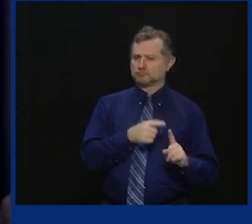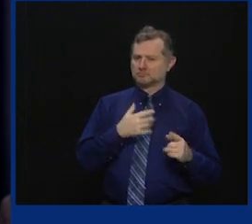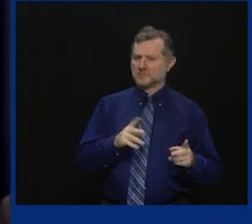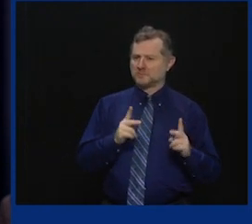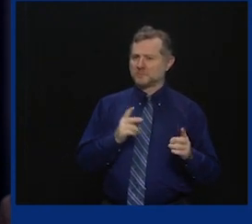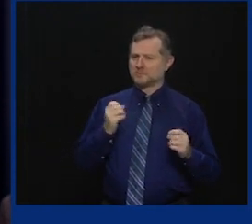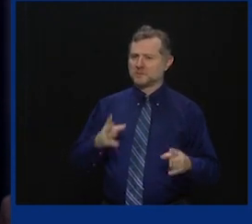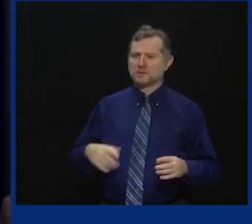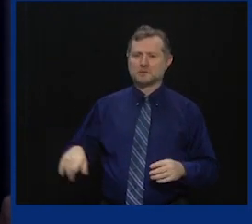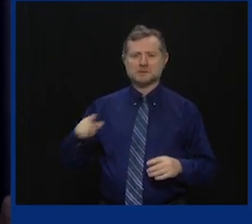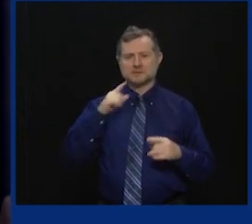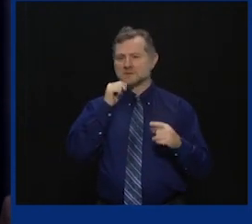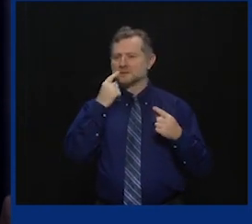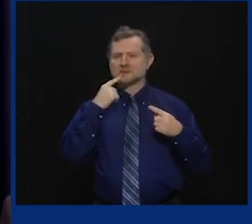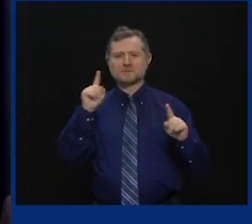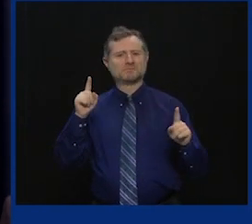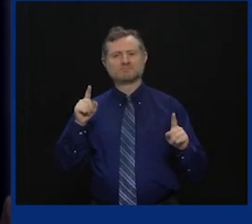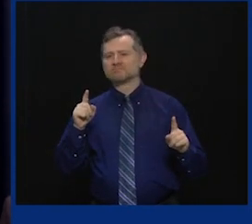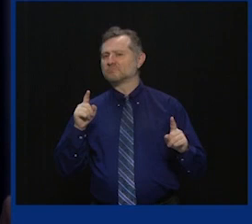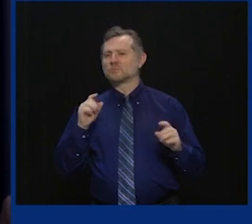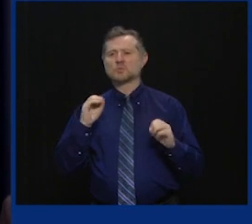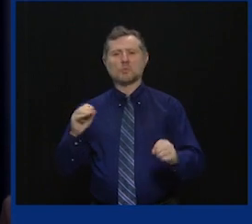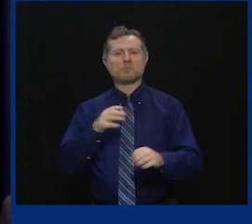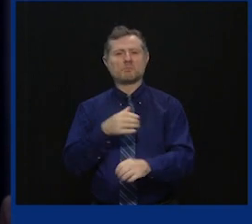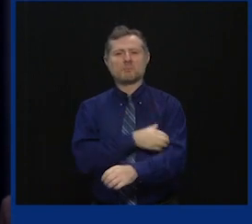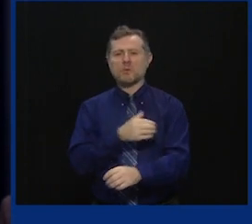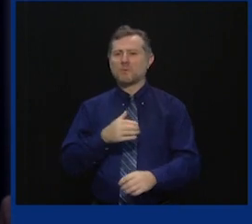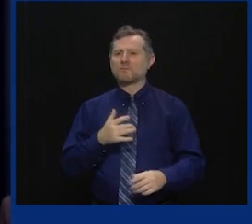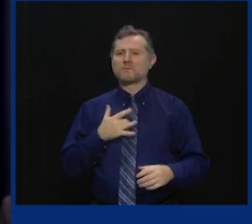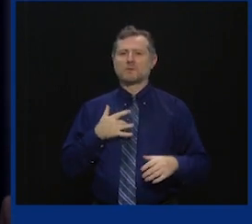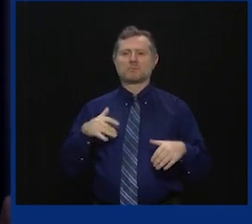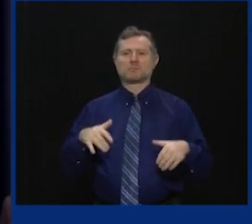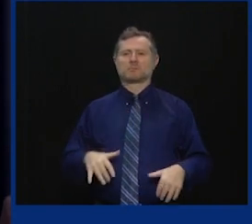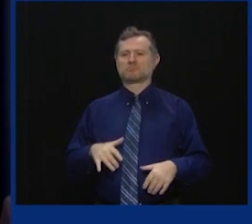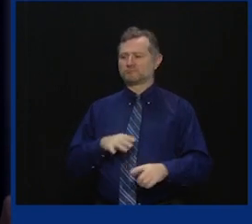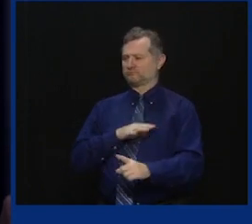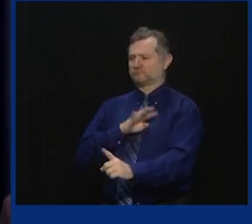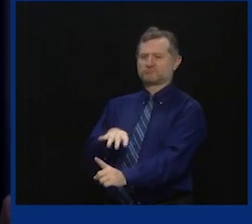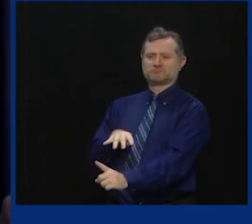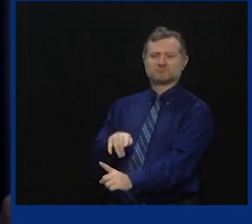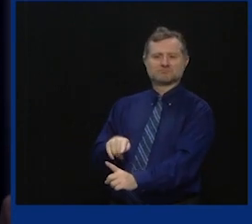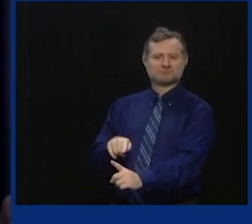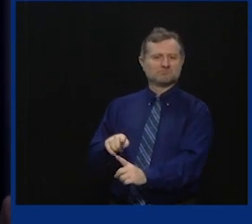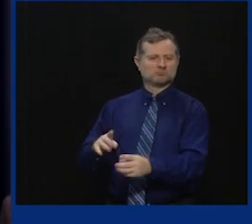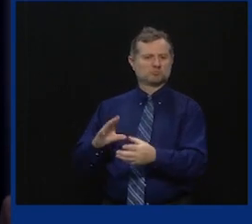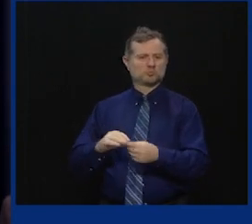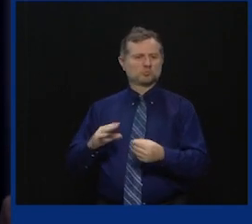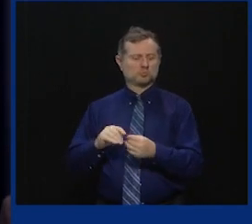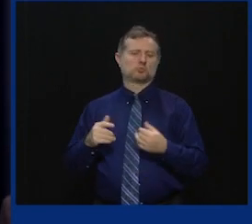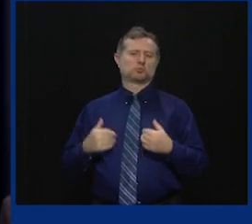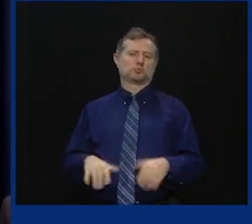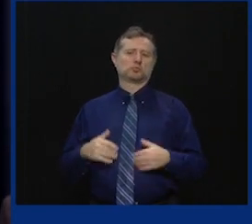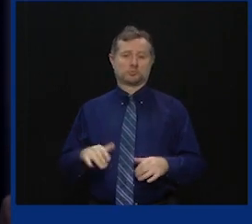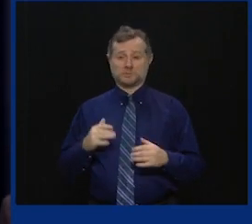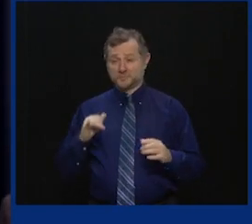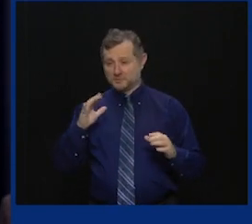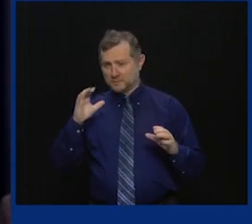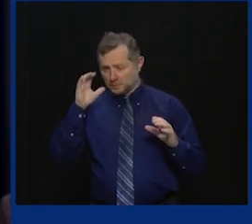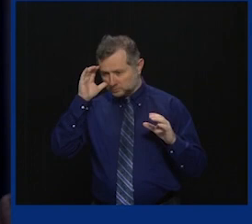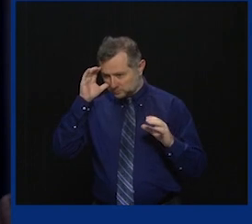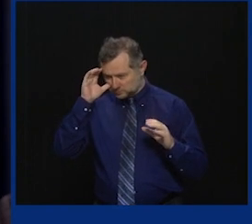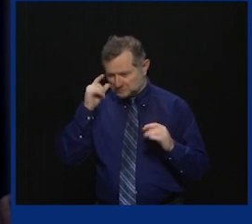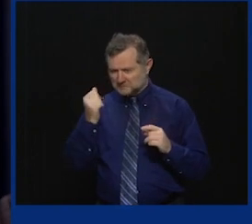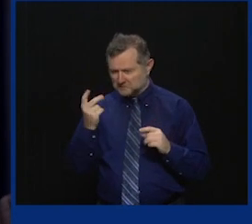power to bring that attention on. And you'll hear from maybe one or two of them, but you'll meet them. People